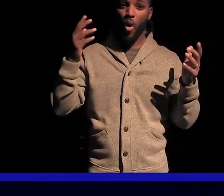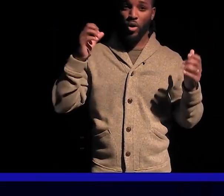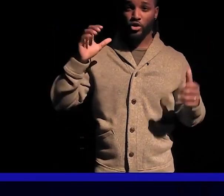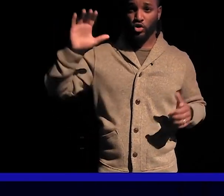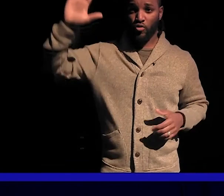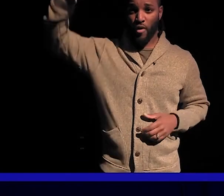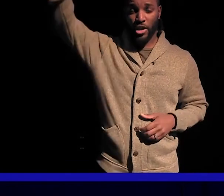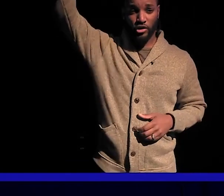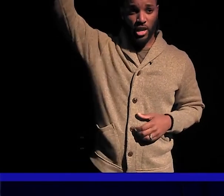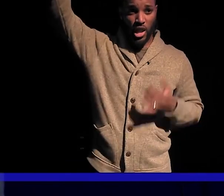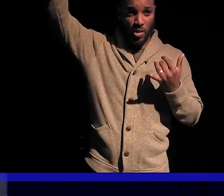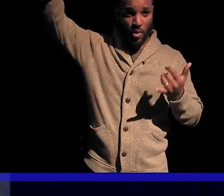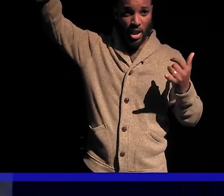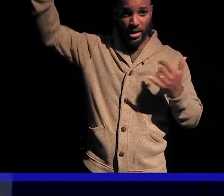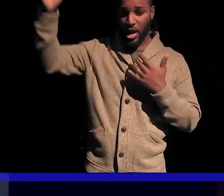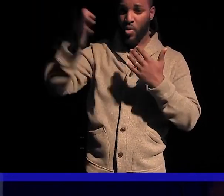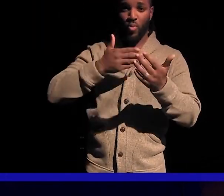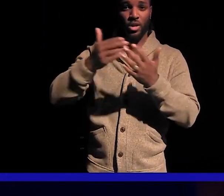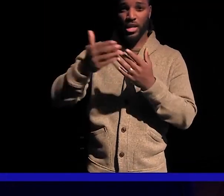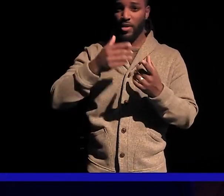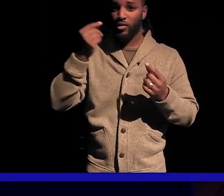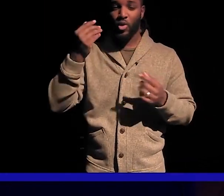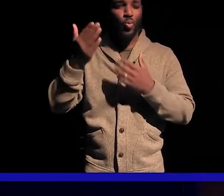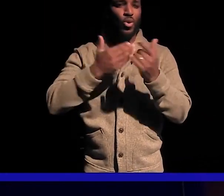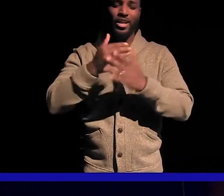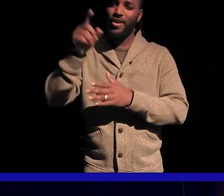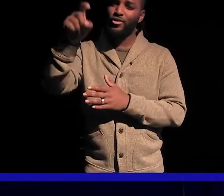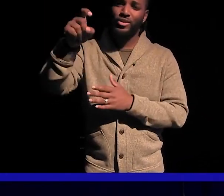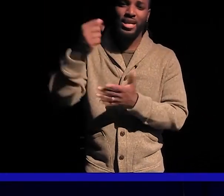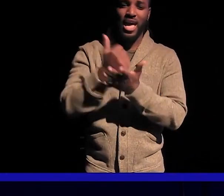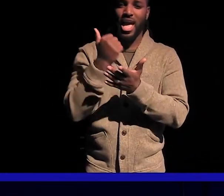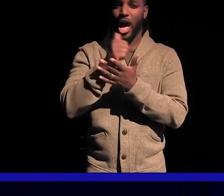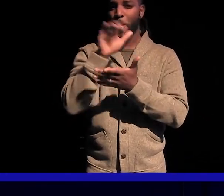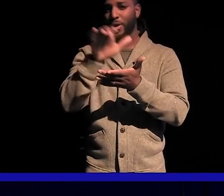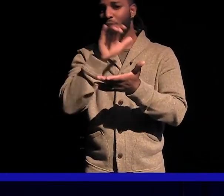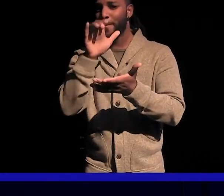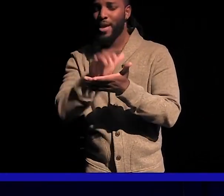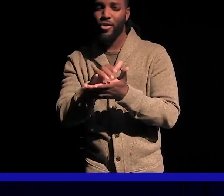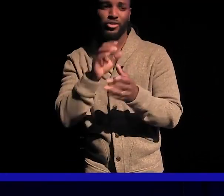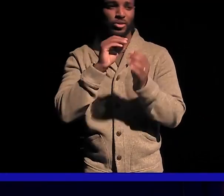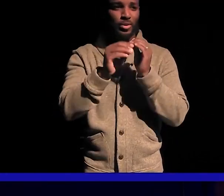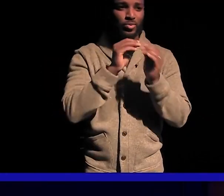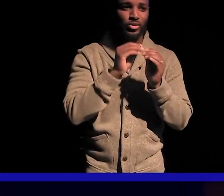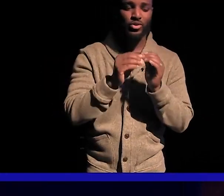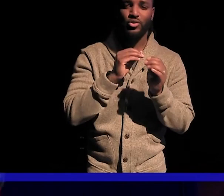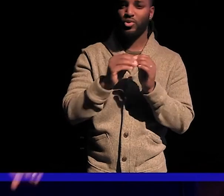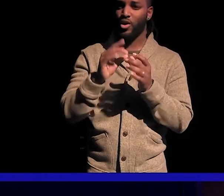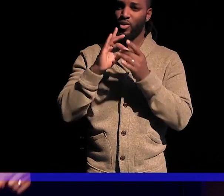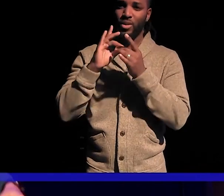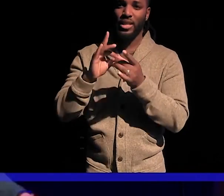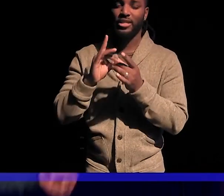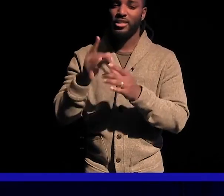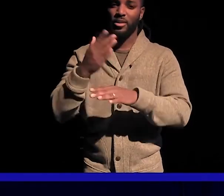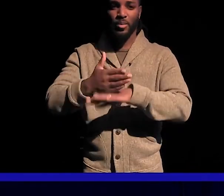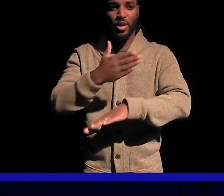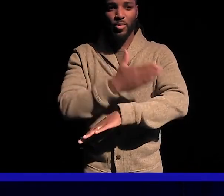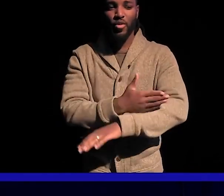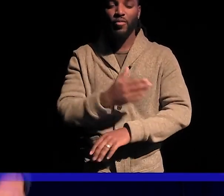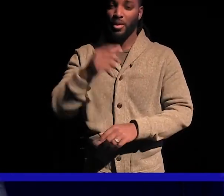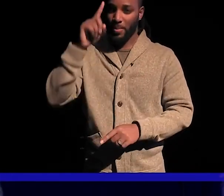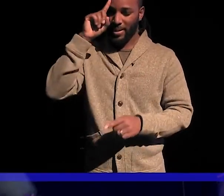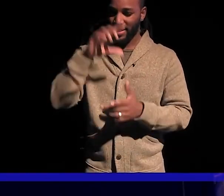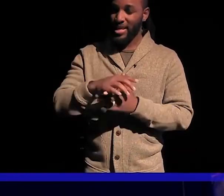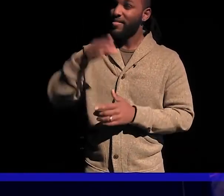your hand wherever you happen to be, whatever your need needs to be. You need your marriage restored. And believe that God, our God, is a God of